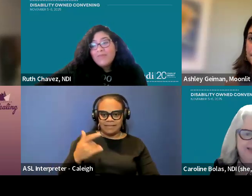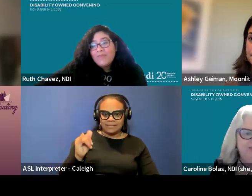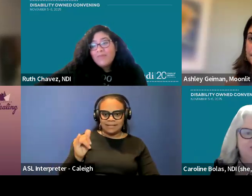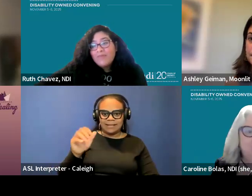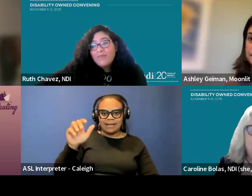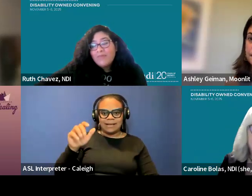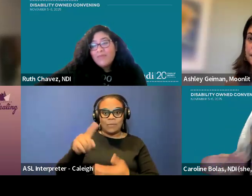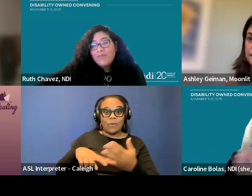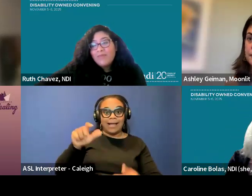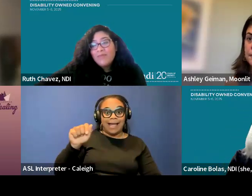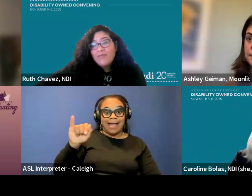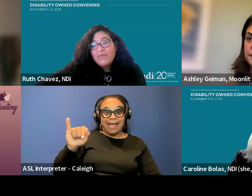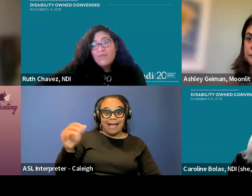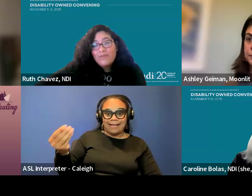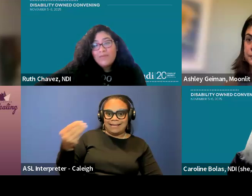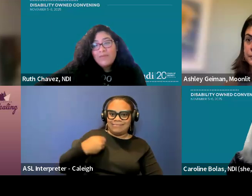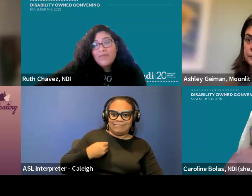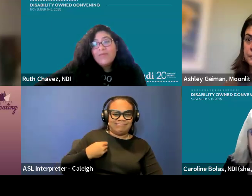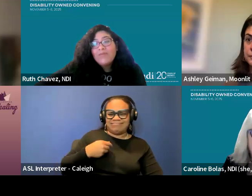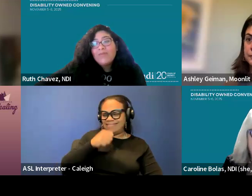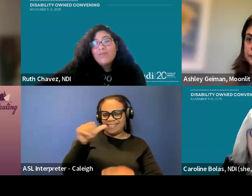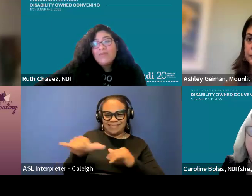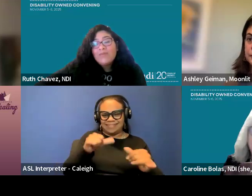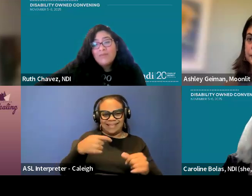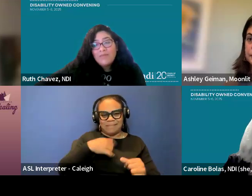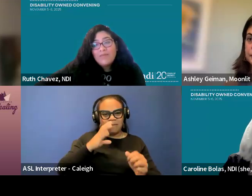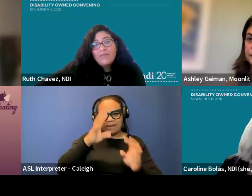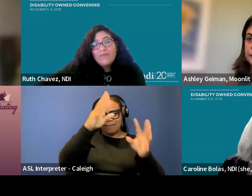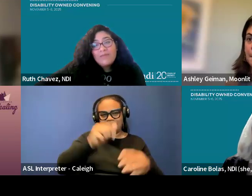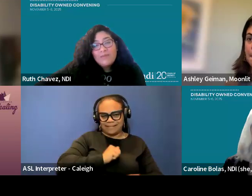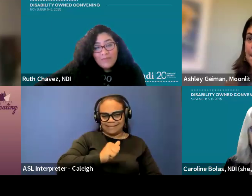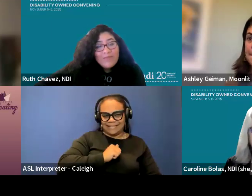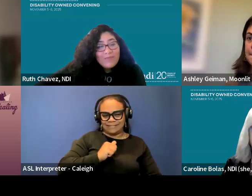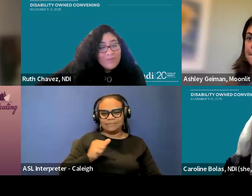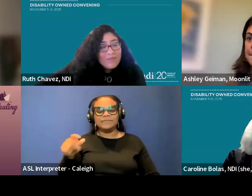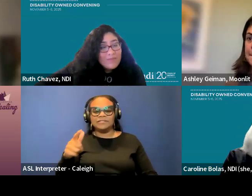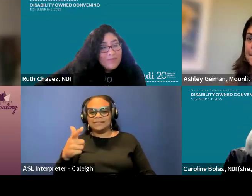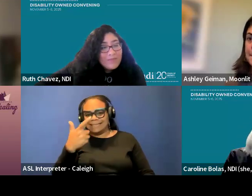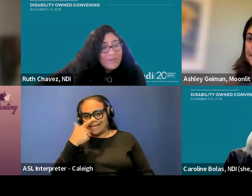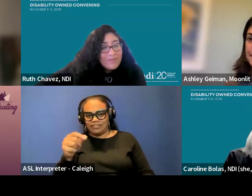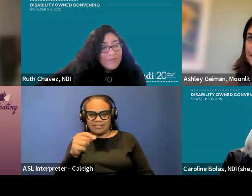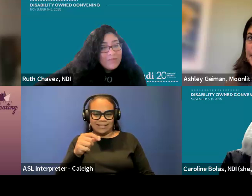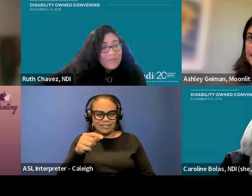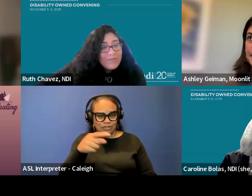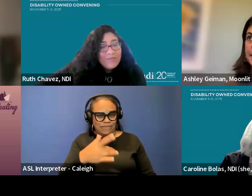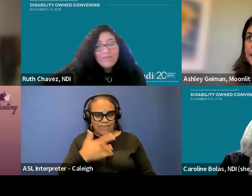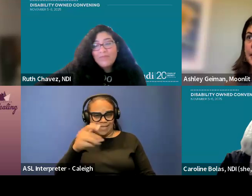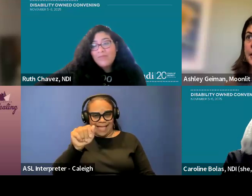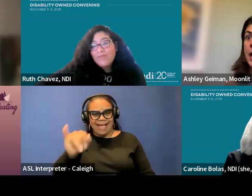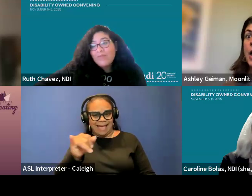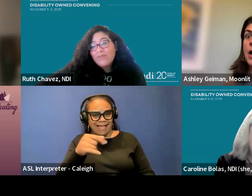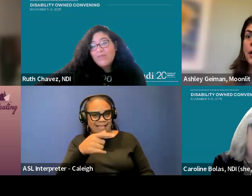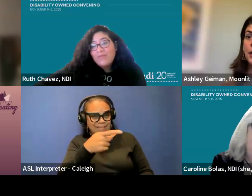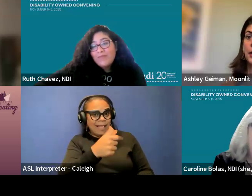AI provides, you would have come up on your own, how much is it enhancing? They're just interested in terms of like, does it make you feel more creative?